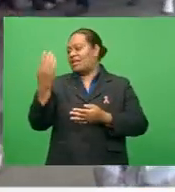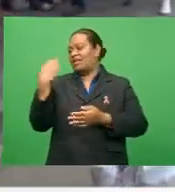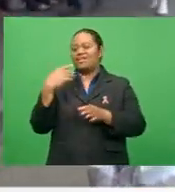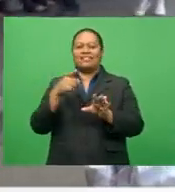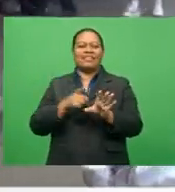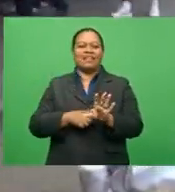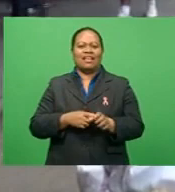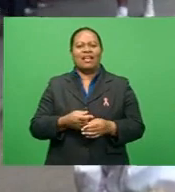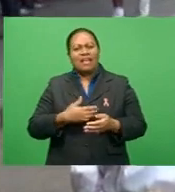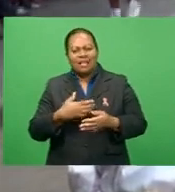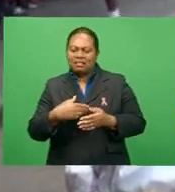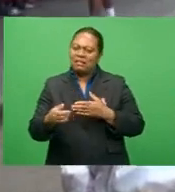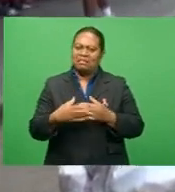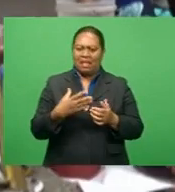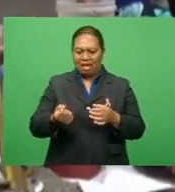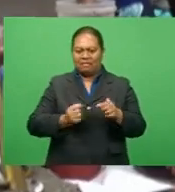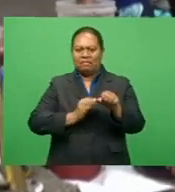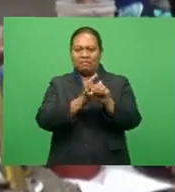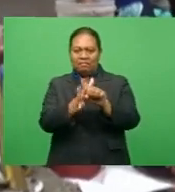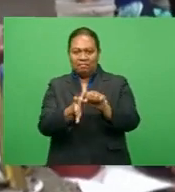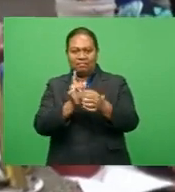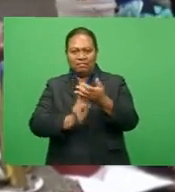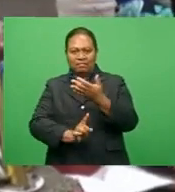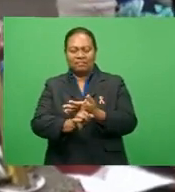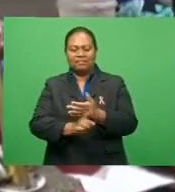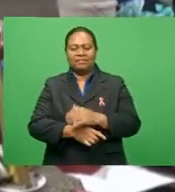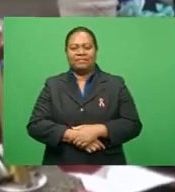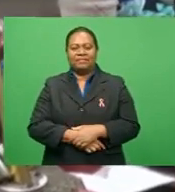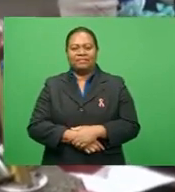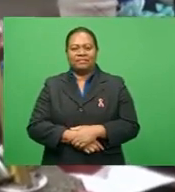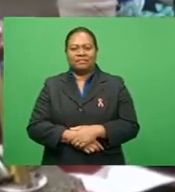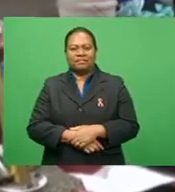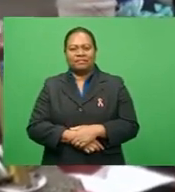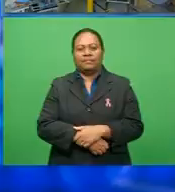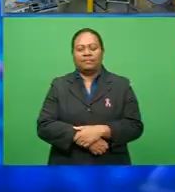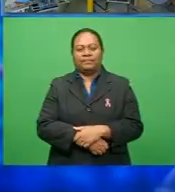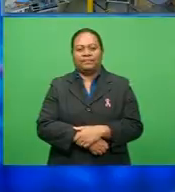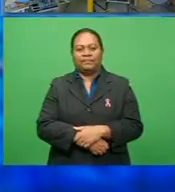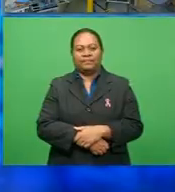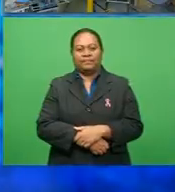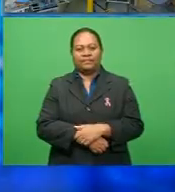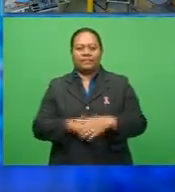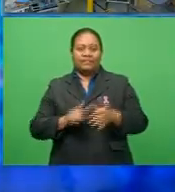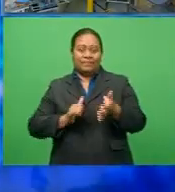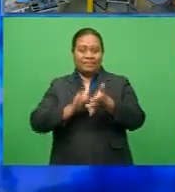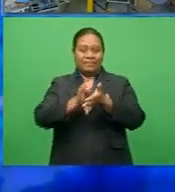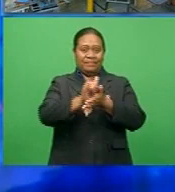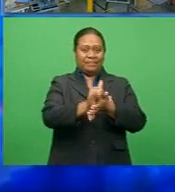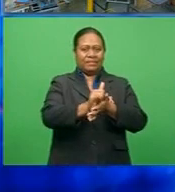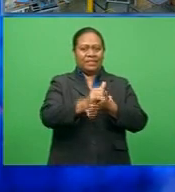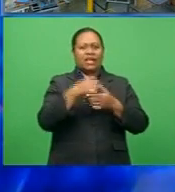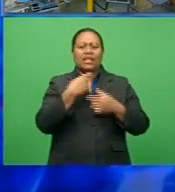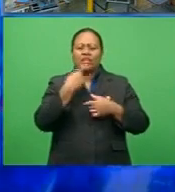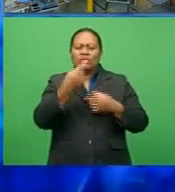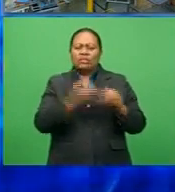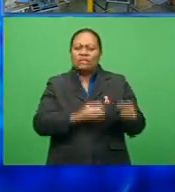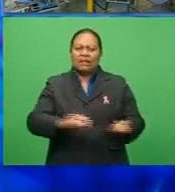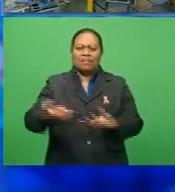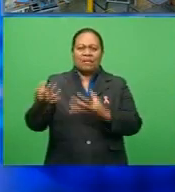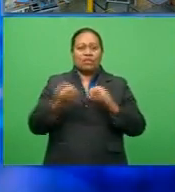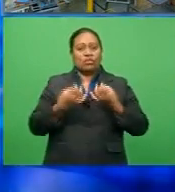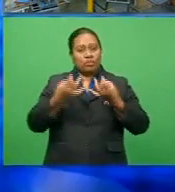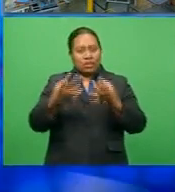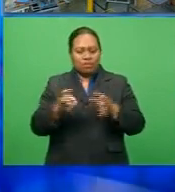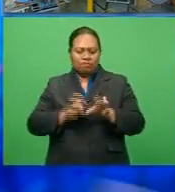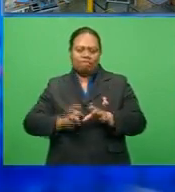the coronavirus pandemic. Chosai Yananunga, FBC News. Airbus has told its suppliers to be ready for a